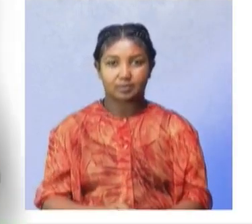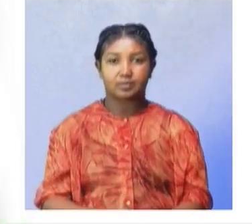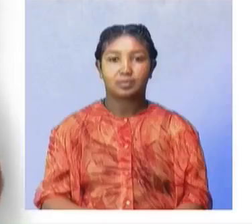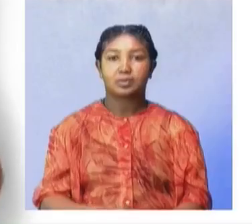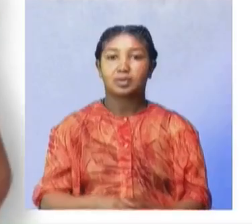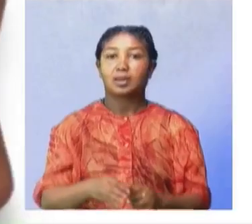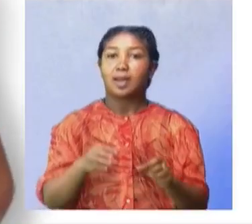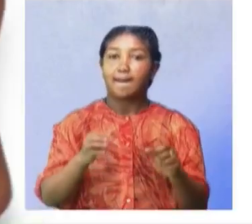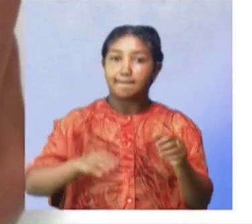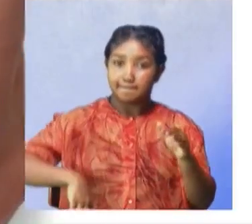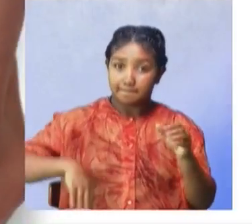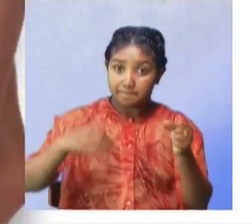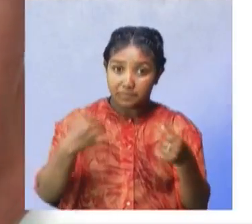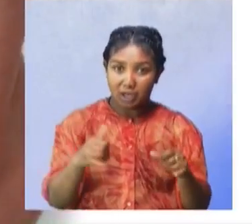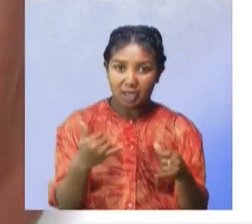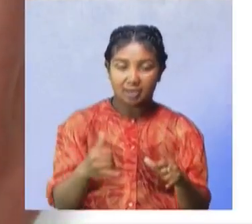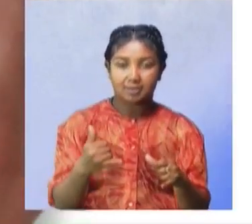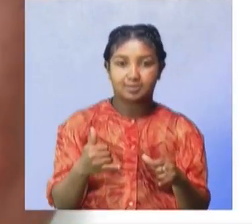play